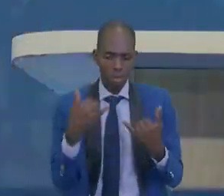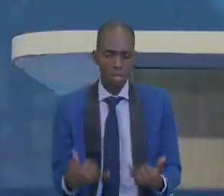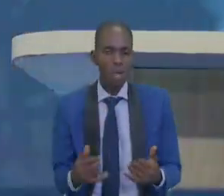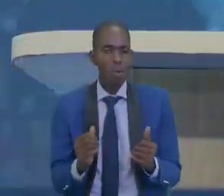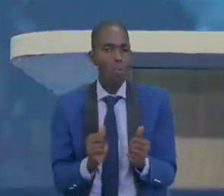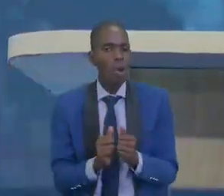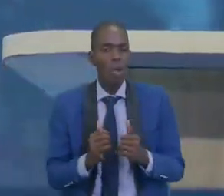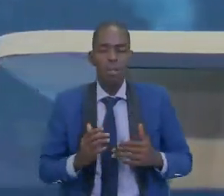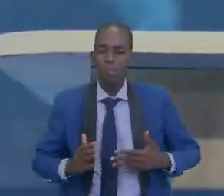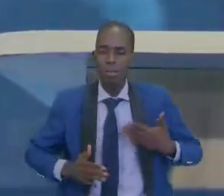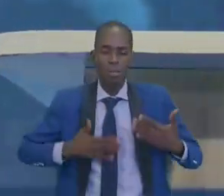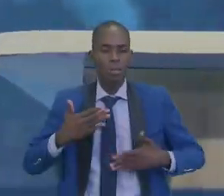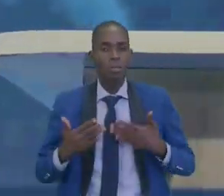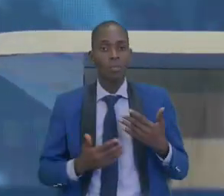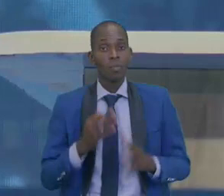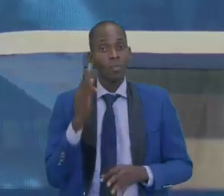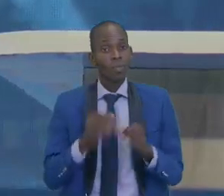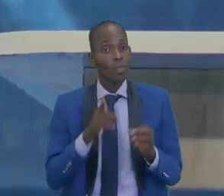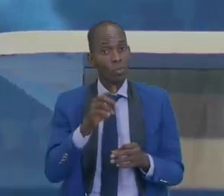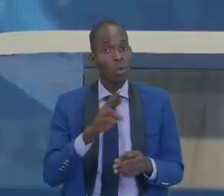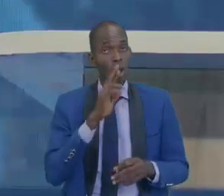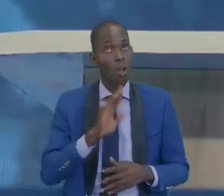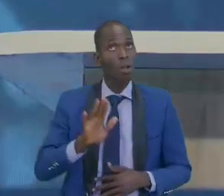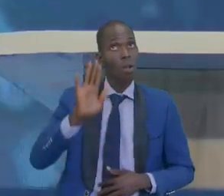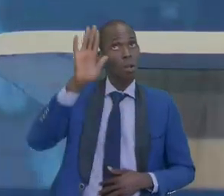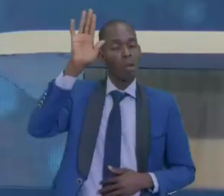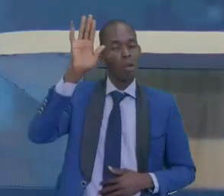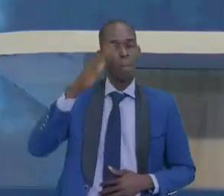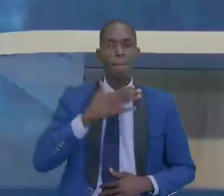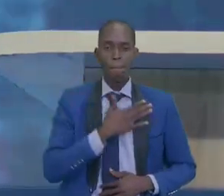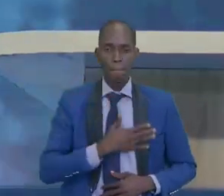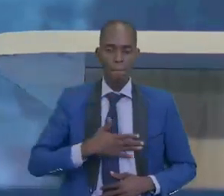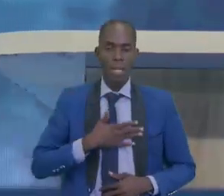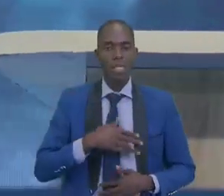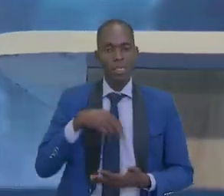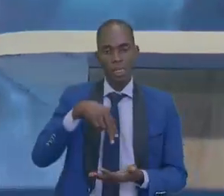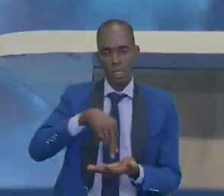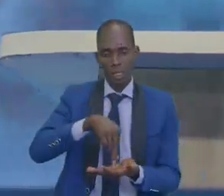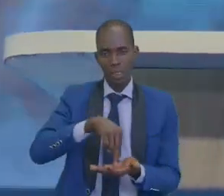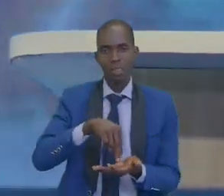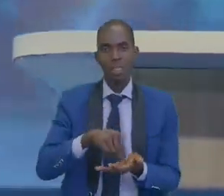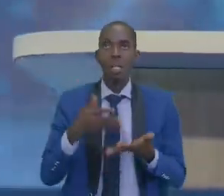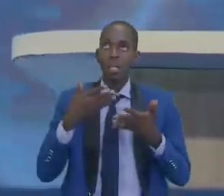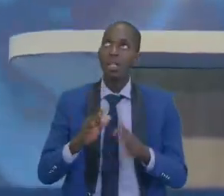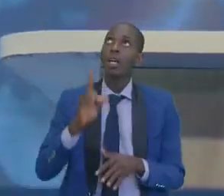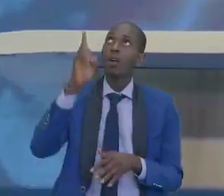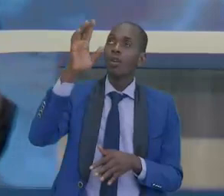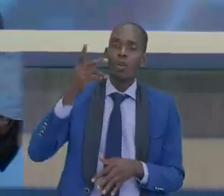If you are raising up your hand, please stand up and identify yourself before the God of